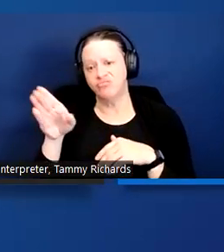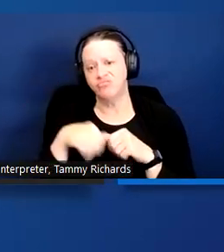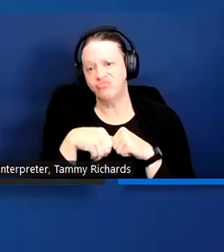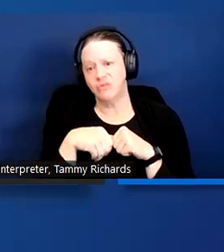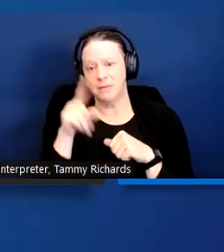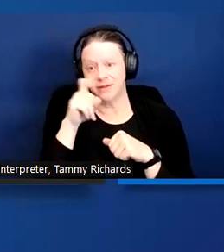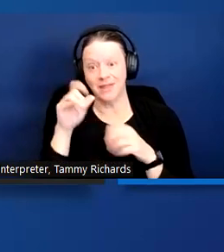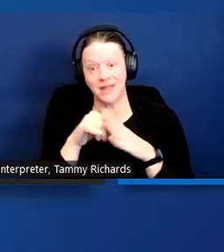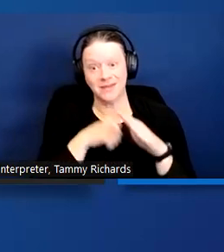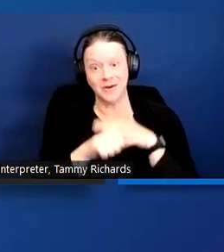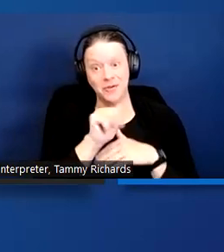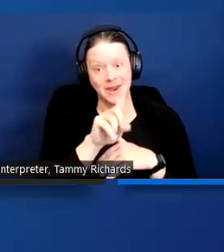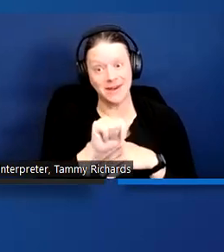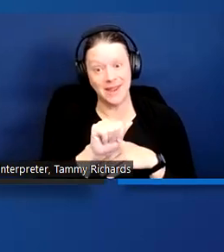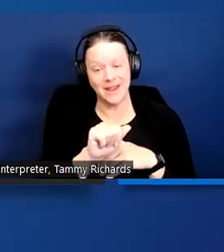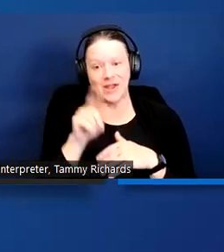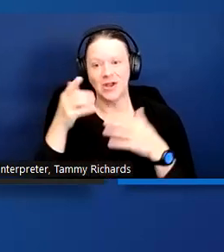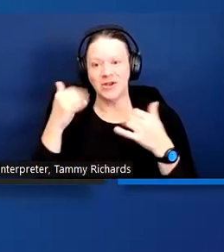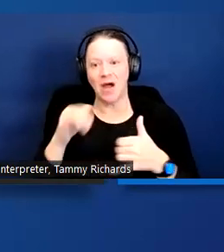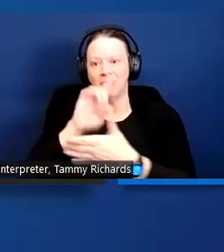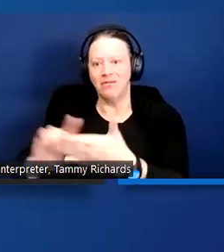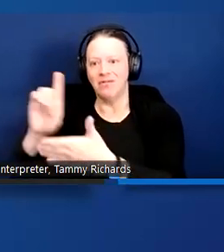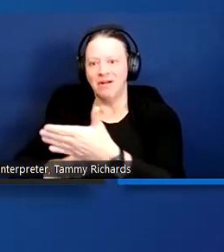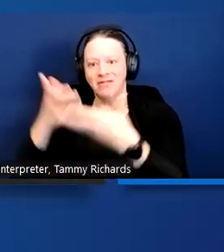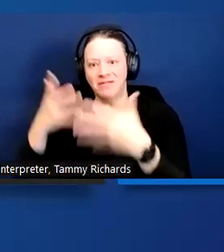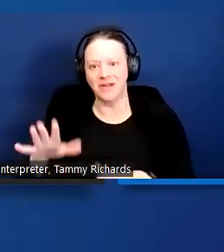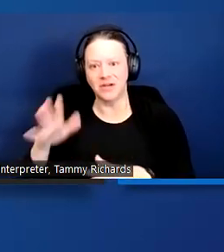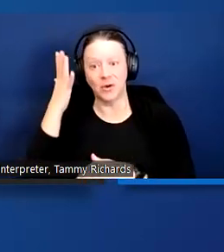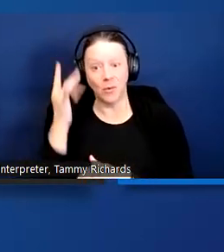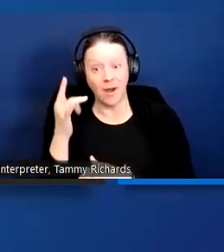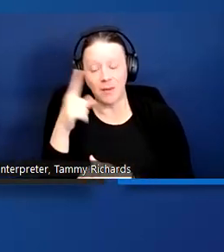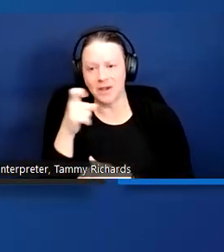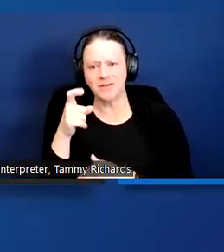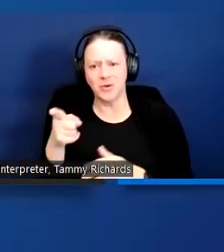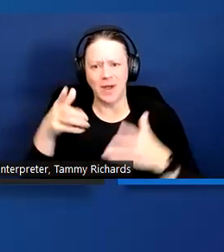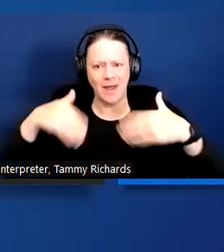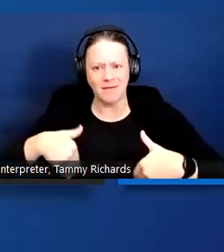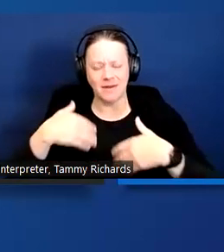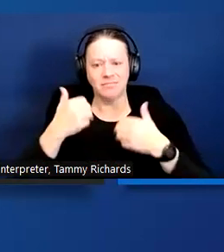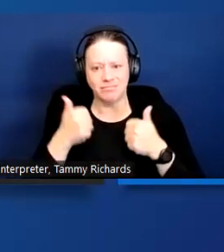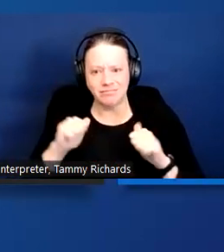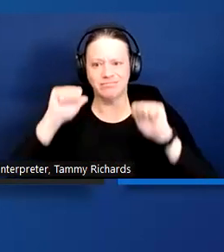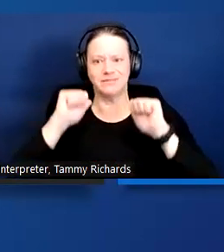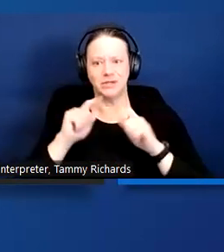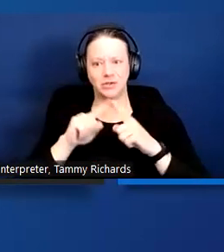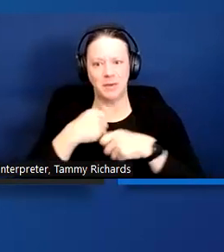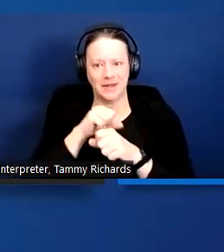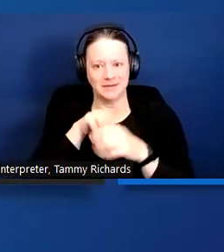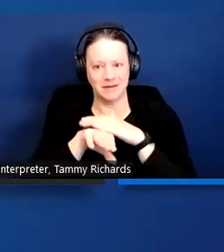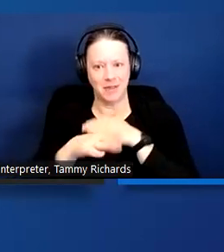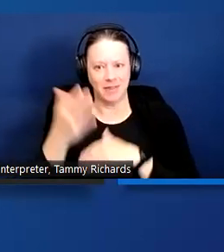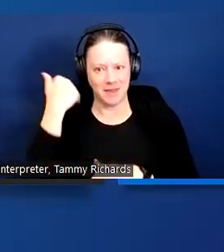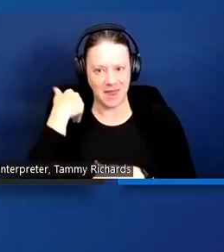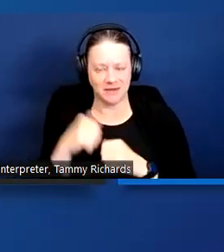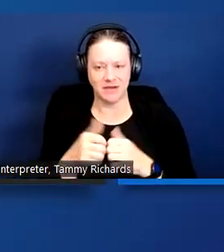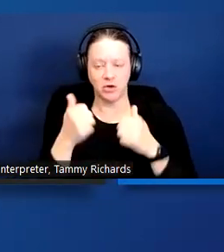that falls under the ADA. You've now discriminated against them because you haven't made the effort in the past. And trying to